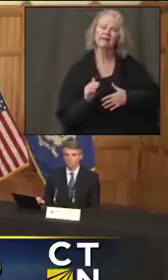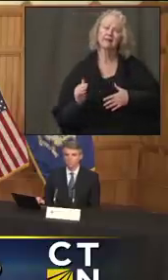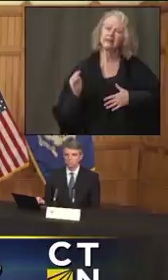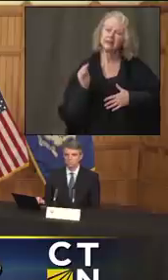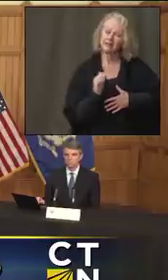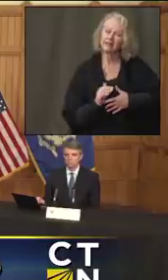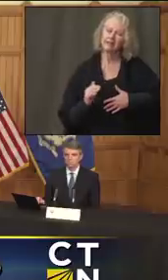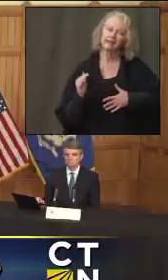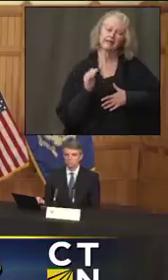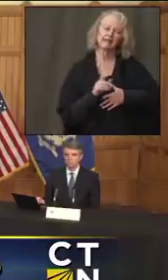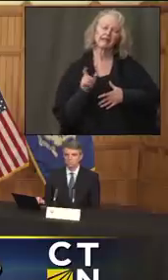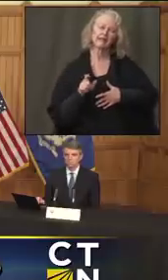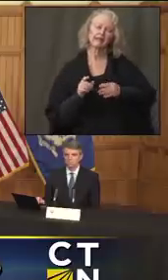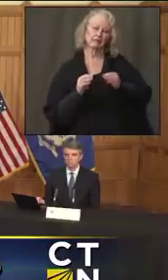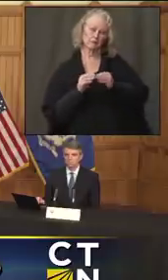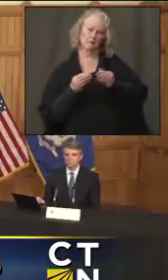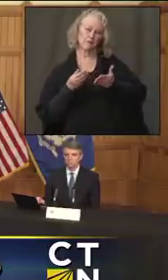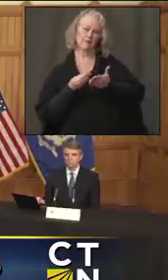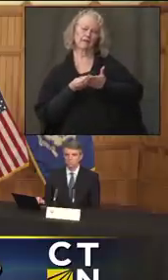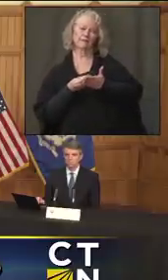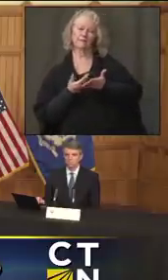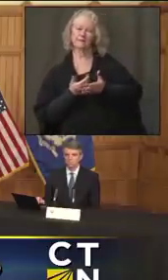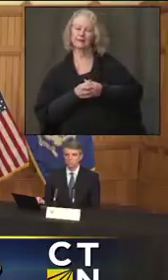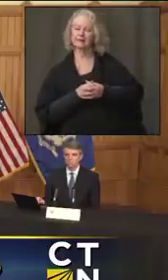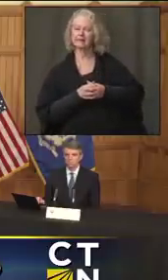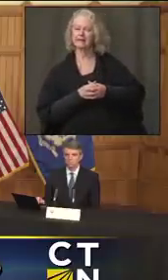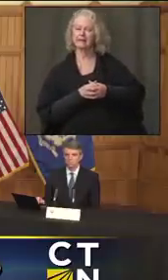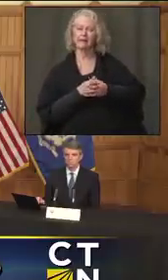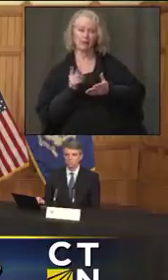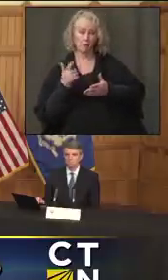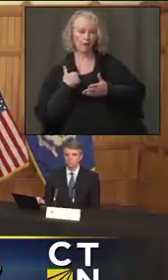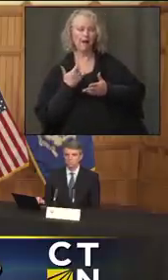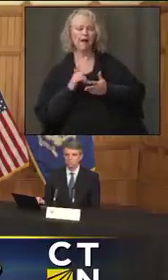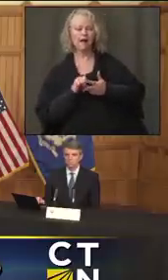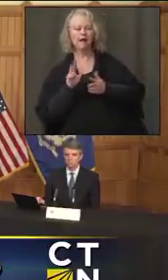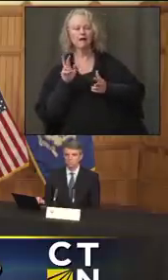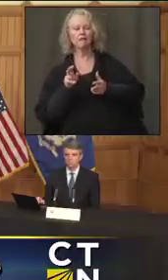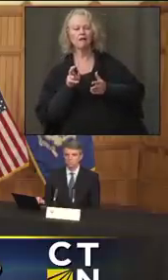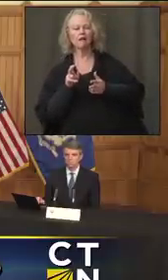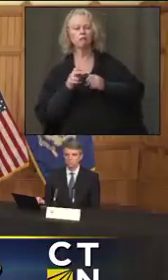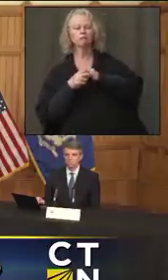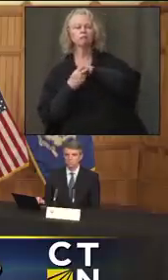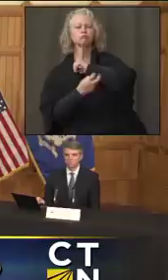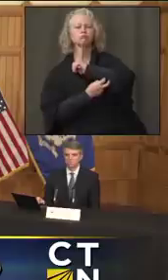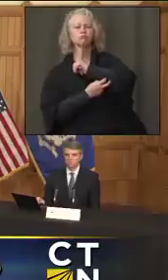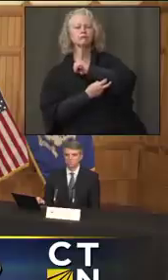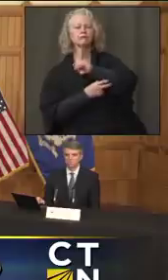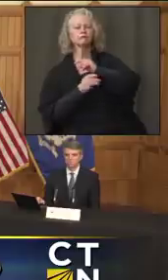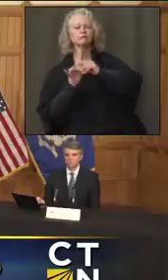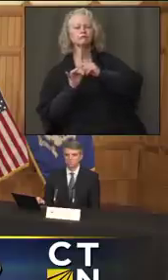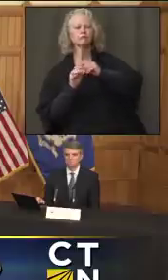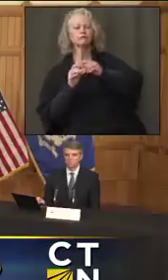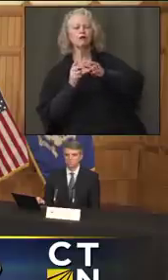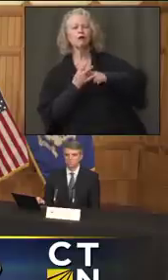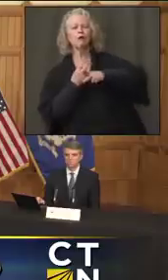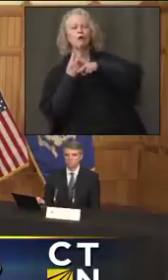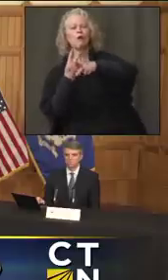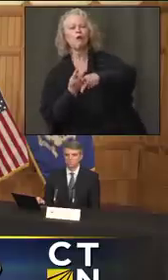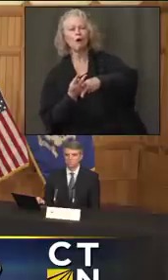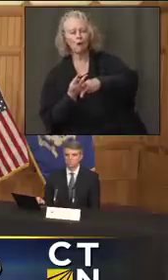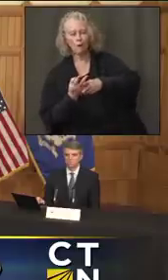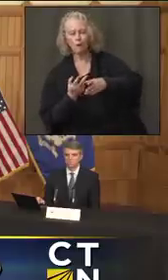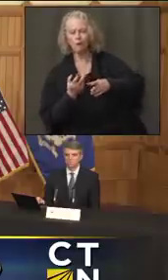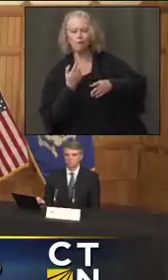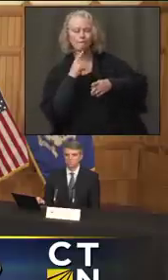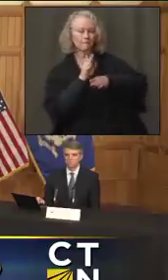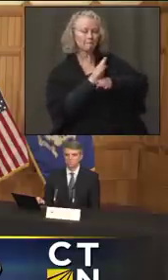you took office. We've had a bridge loan program for businesses. We've deferred tax deadlines for